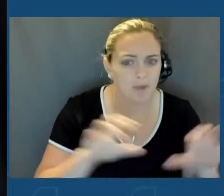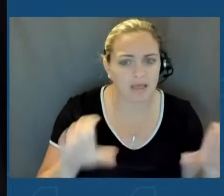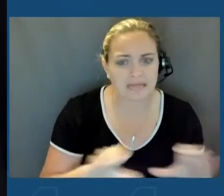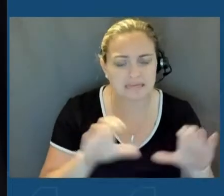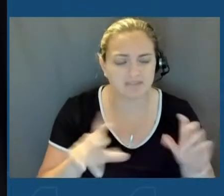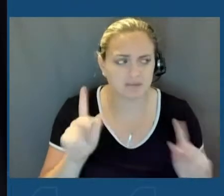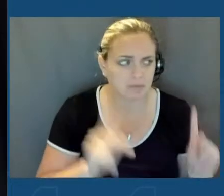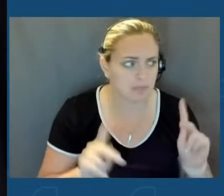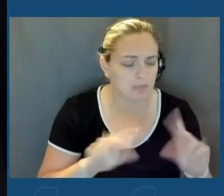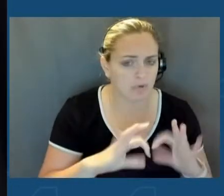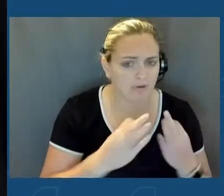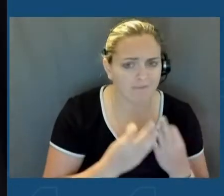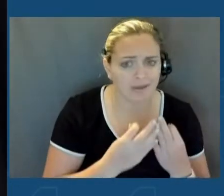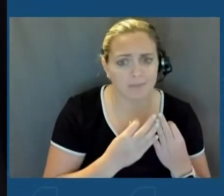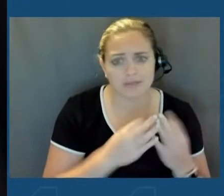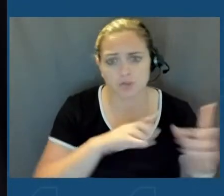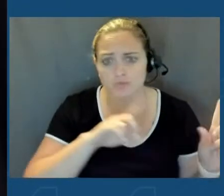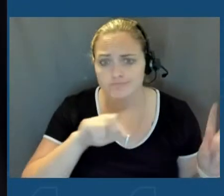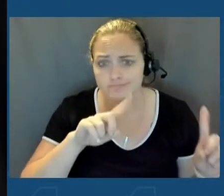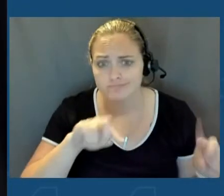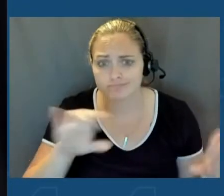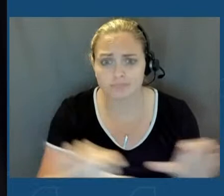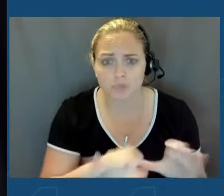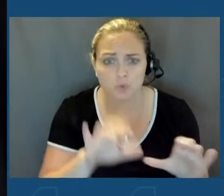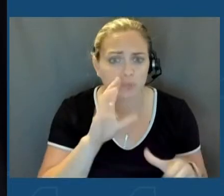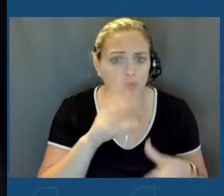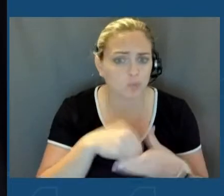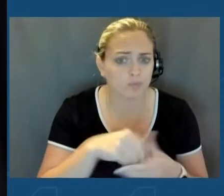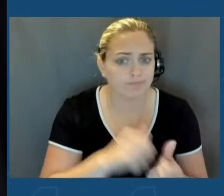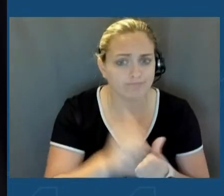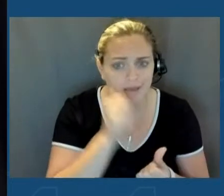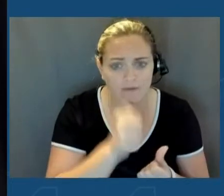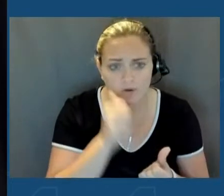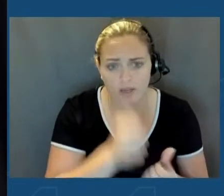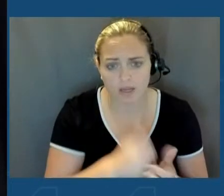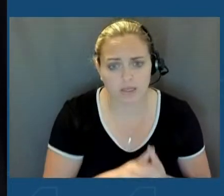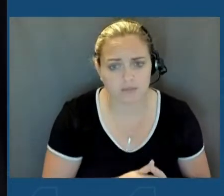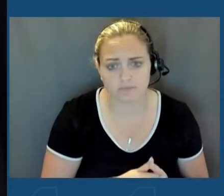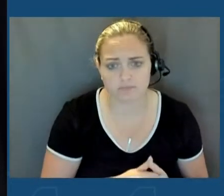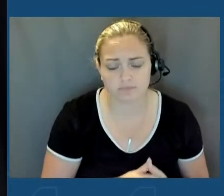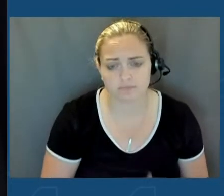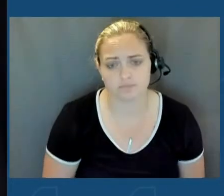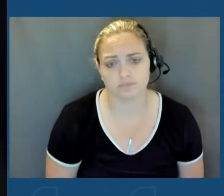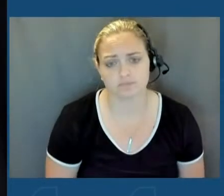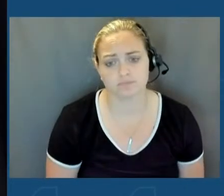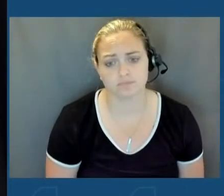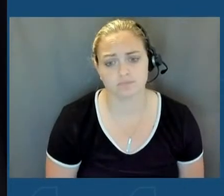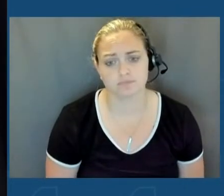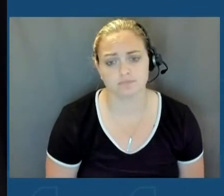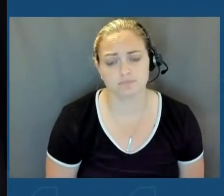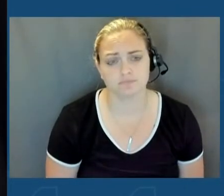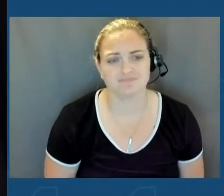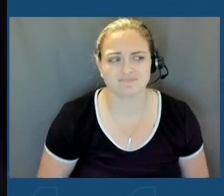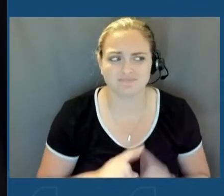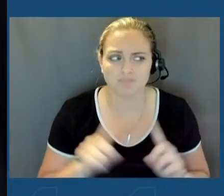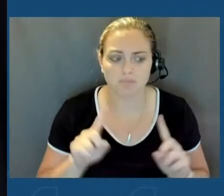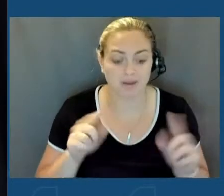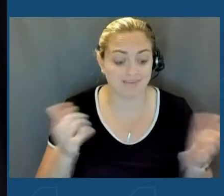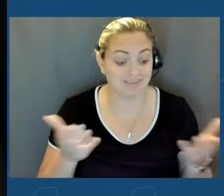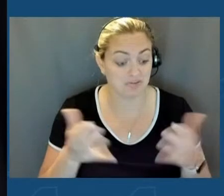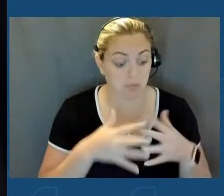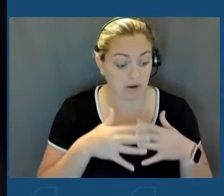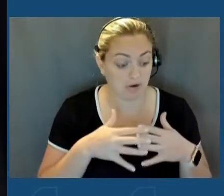people and families around the world participate in every single day. But only in America,